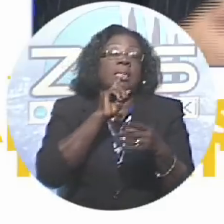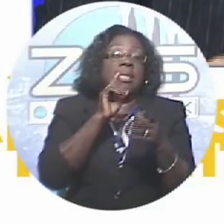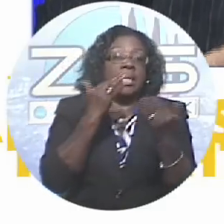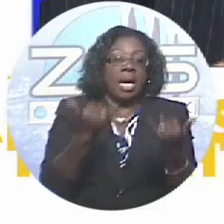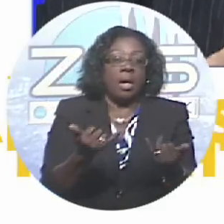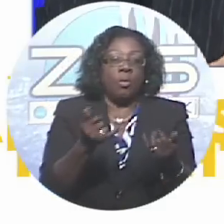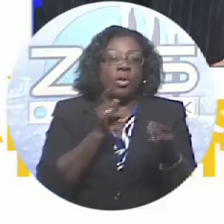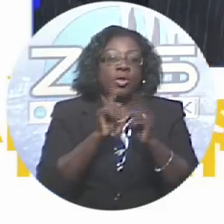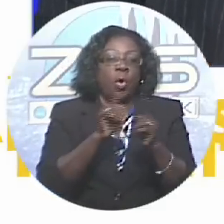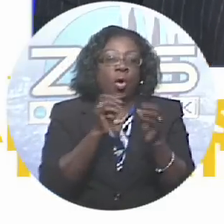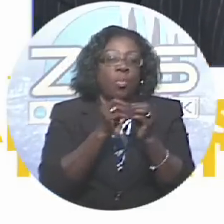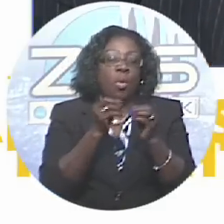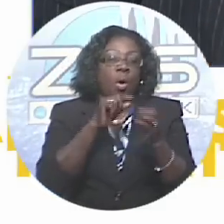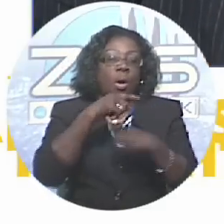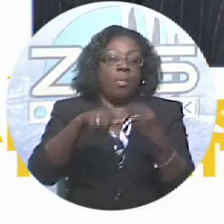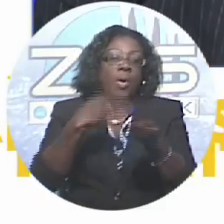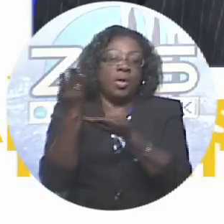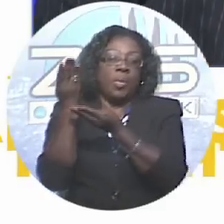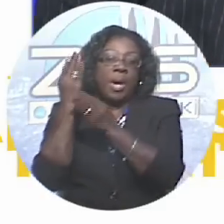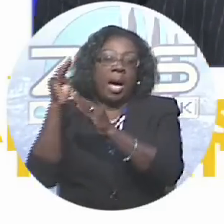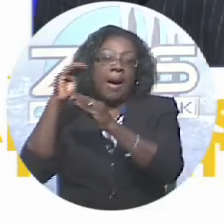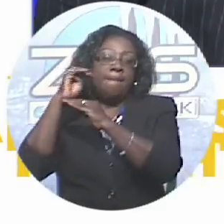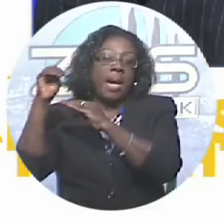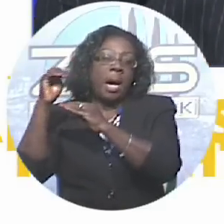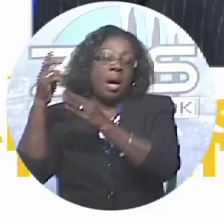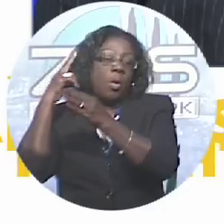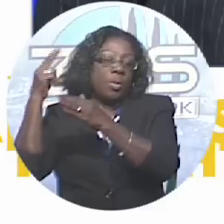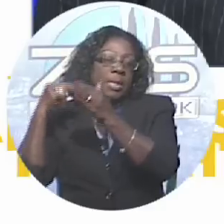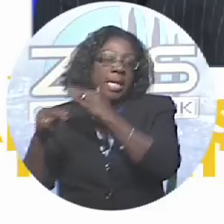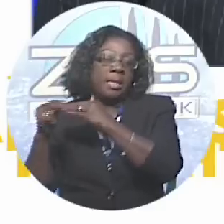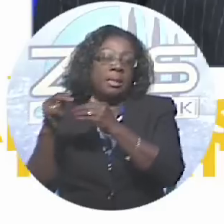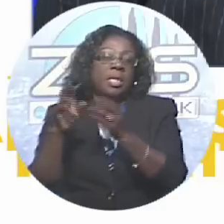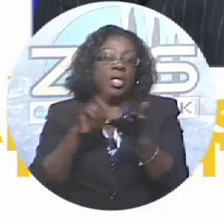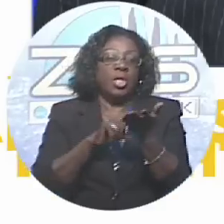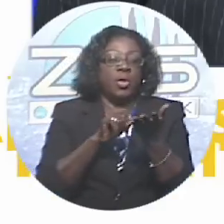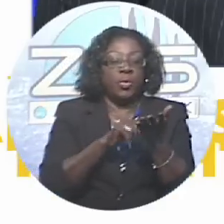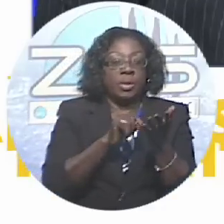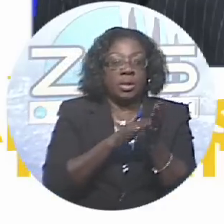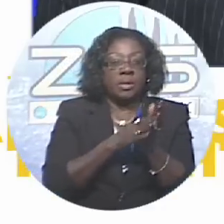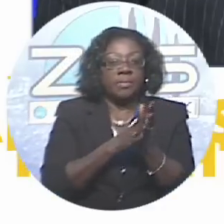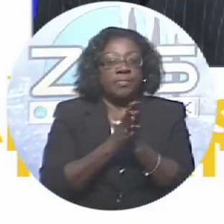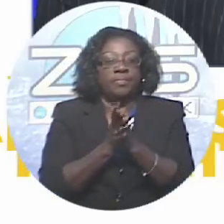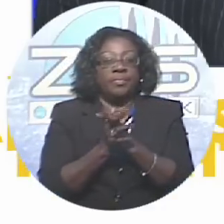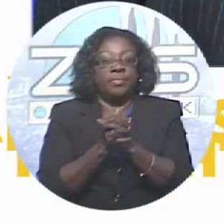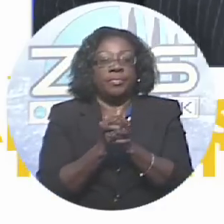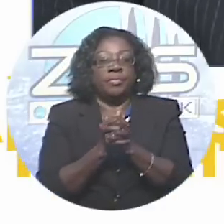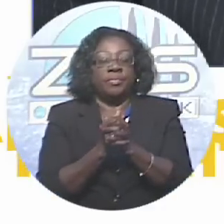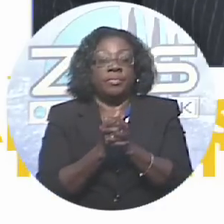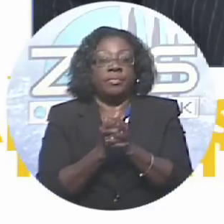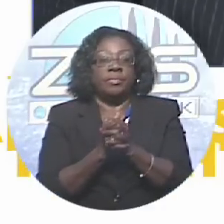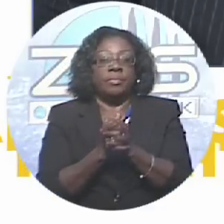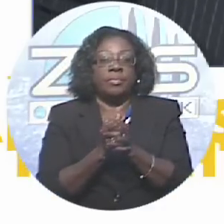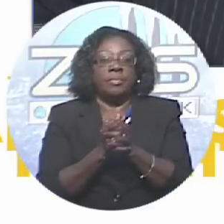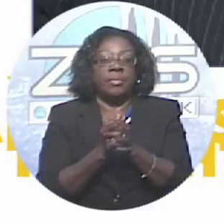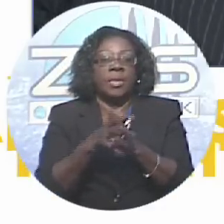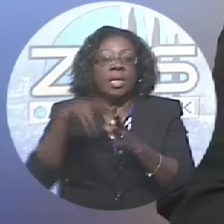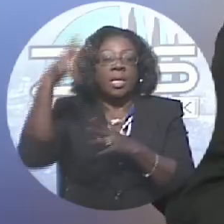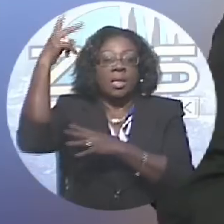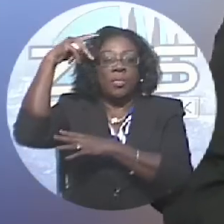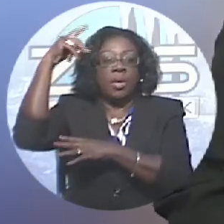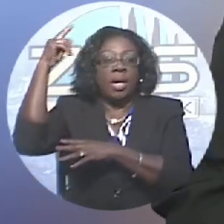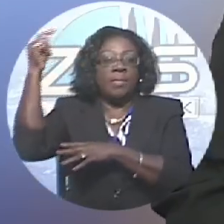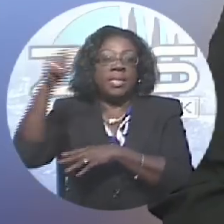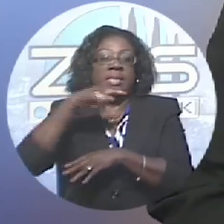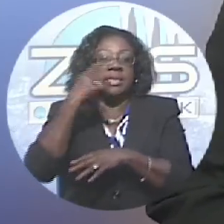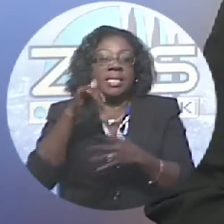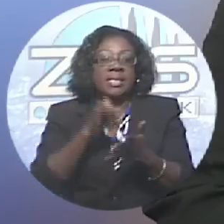and SLS executives, we've got some good news on the horizon in this ZNS News exclusive, right, Clint? That's very correct, Chris. Well, Prime Minister Honorable Perry